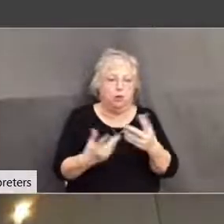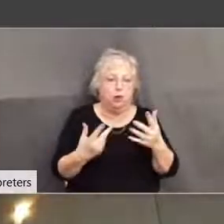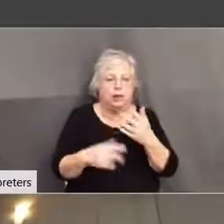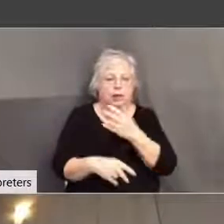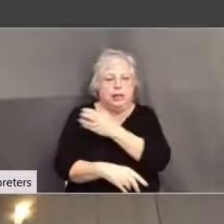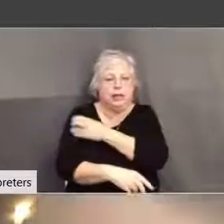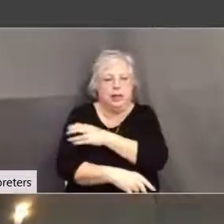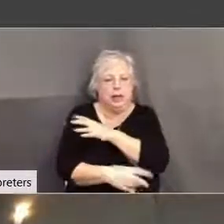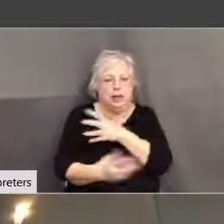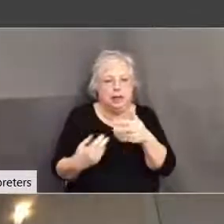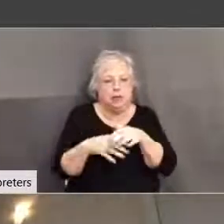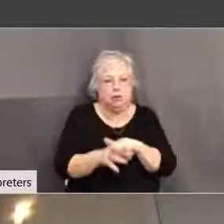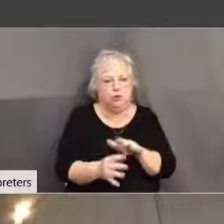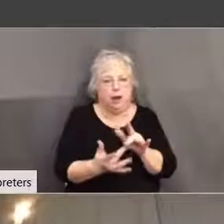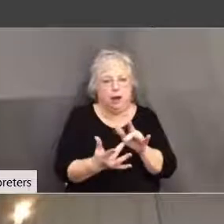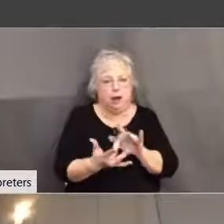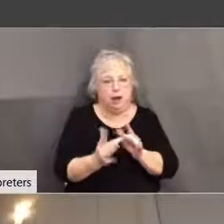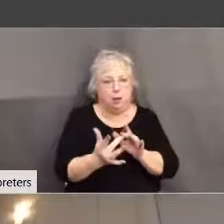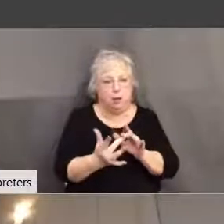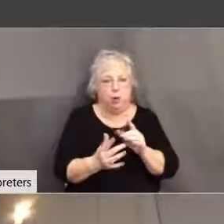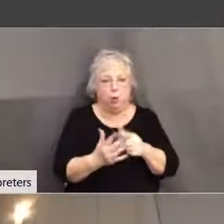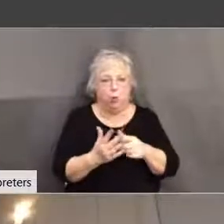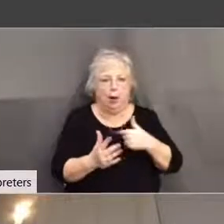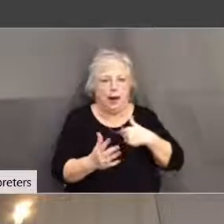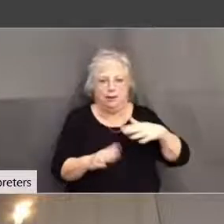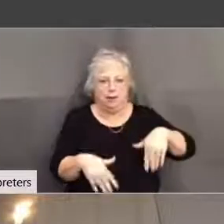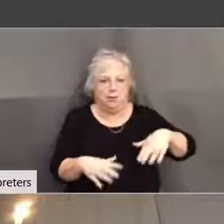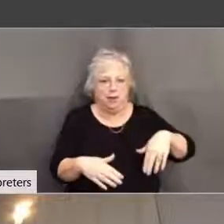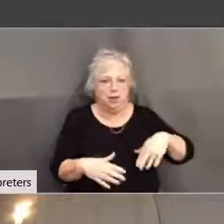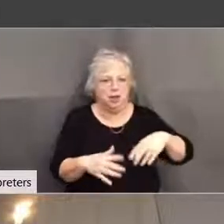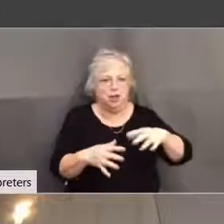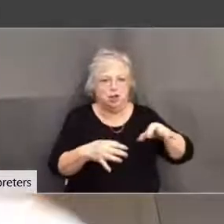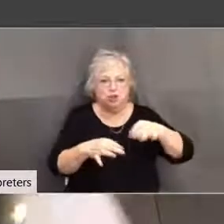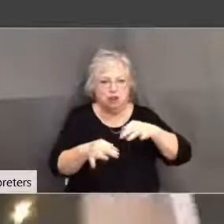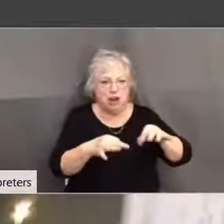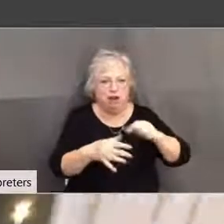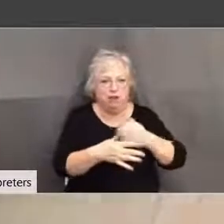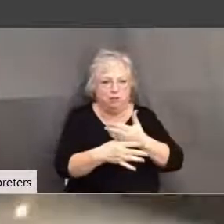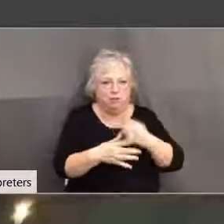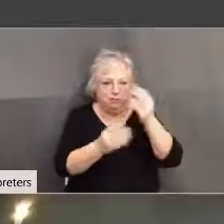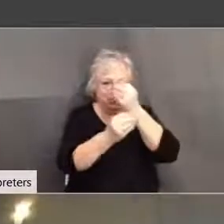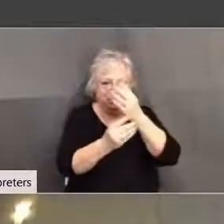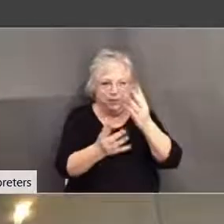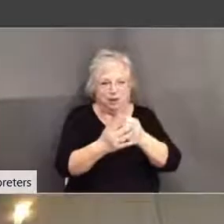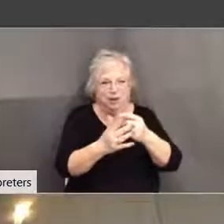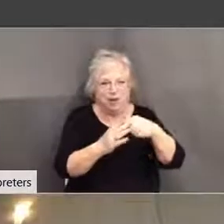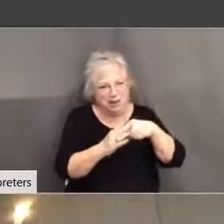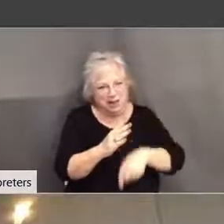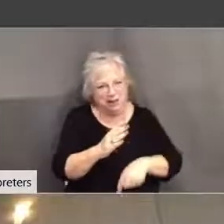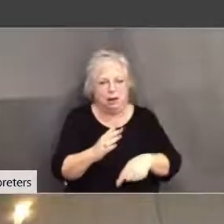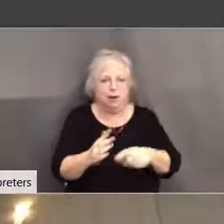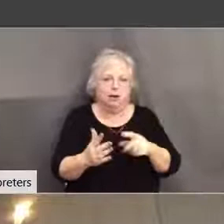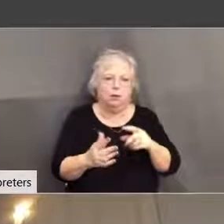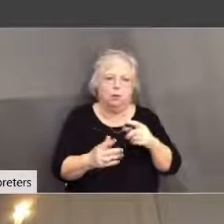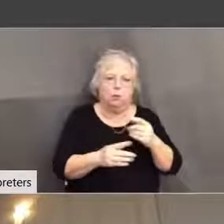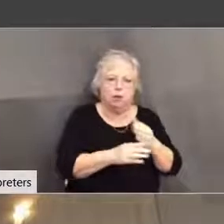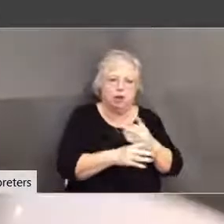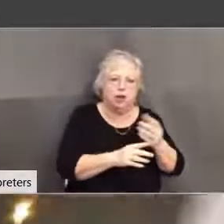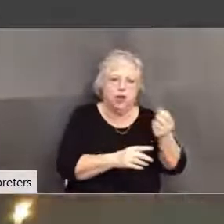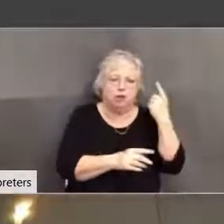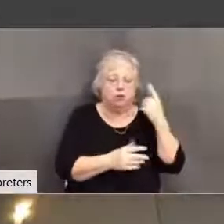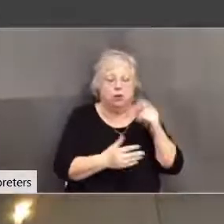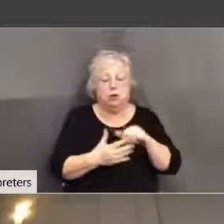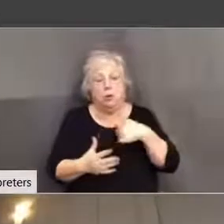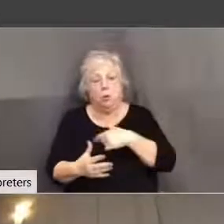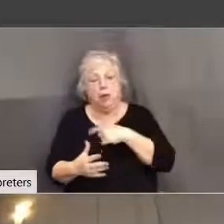been shared yet in grave detail, but we've shared this last year, is that we have to come to the table with a